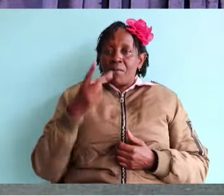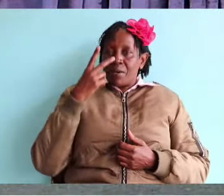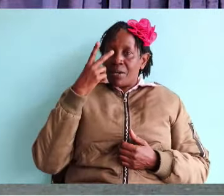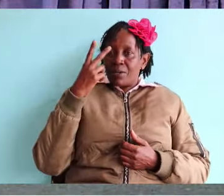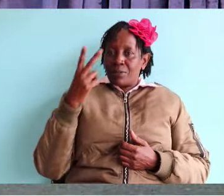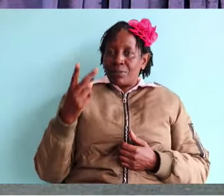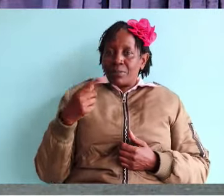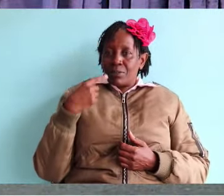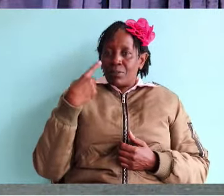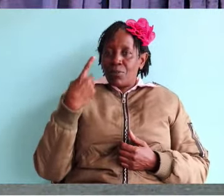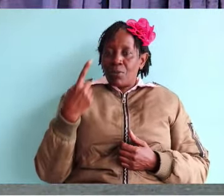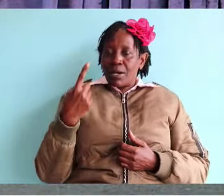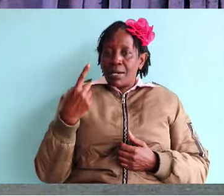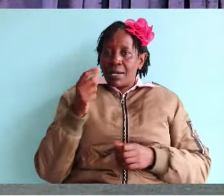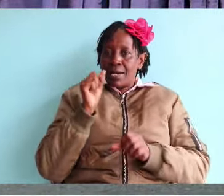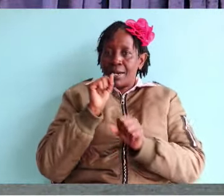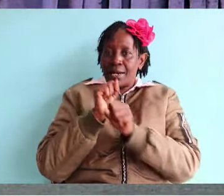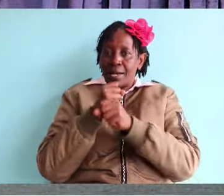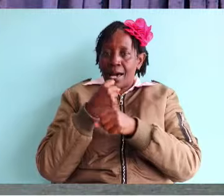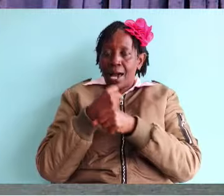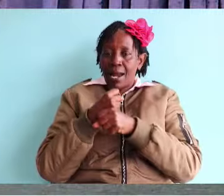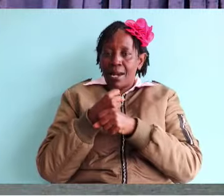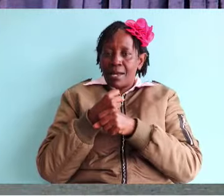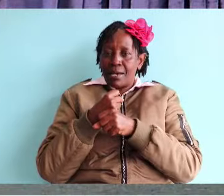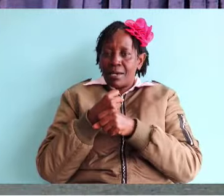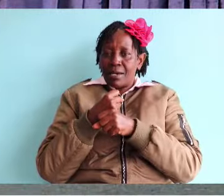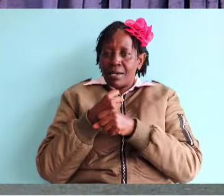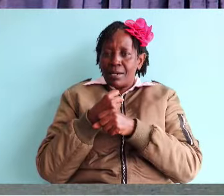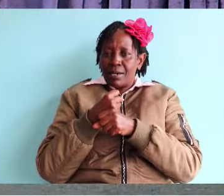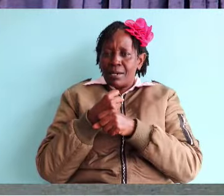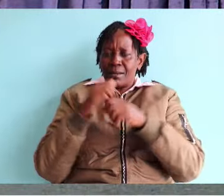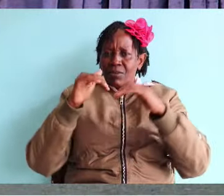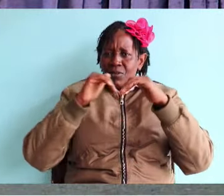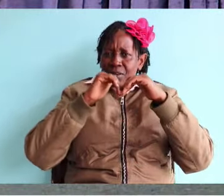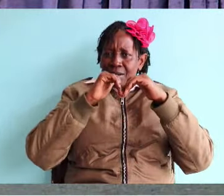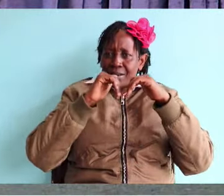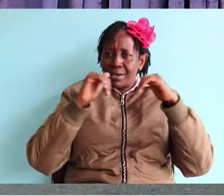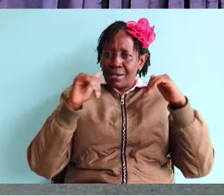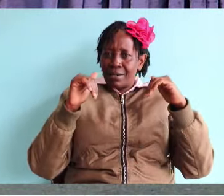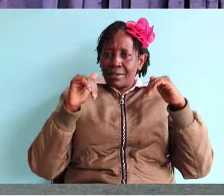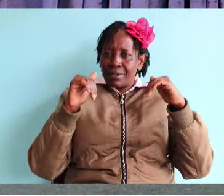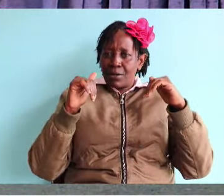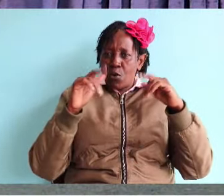the things that he has done is to actually disengage